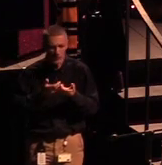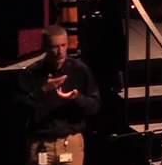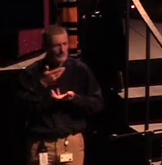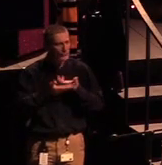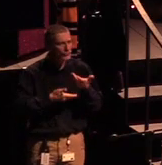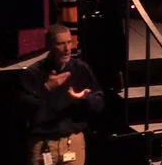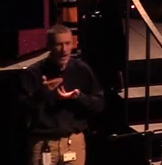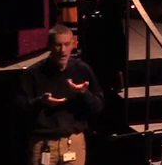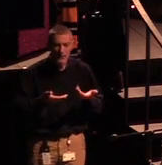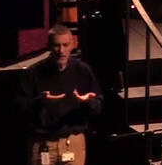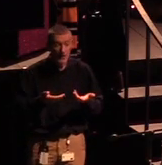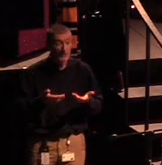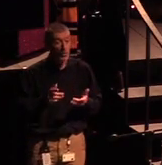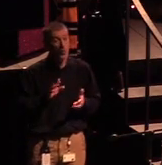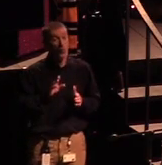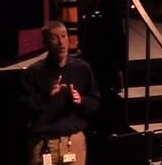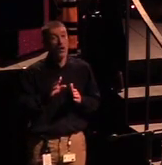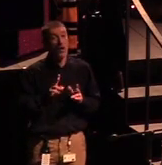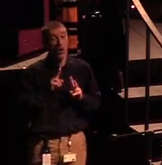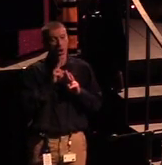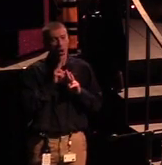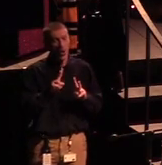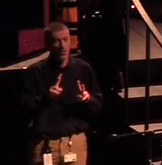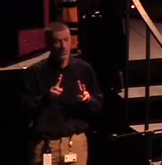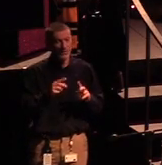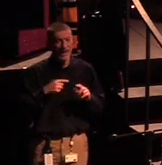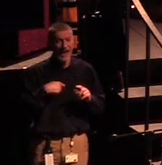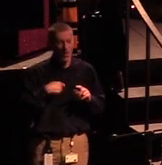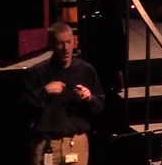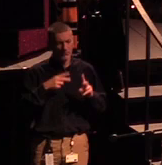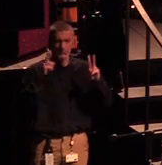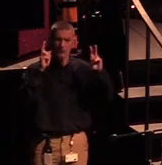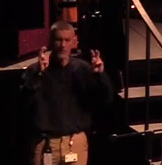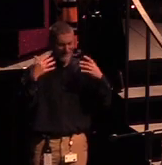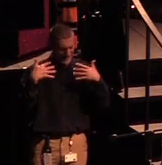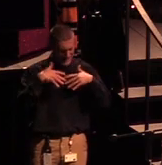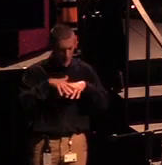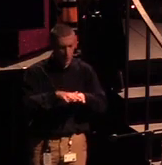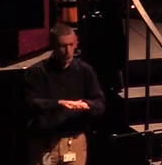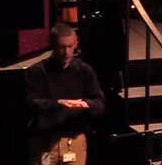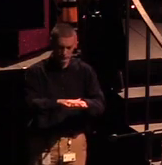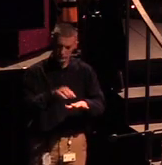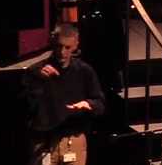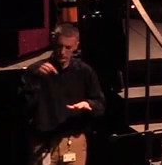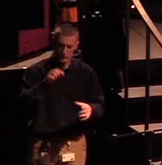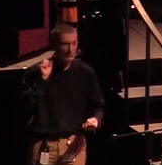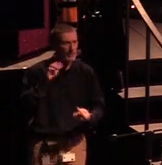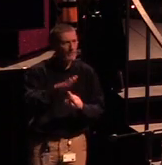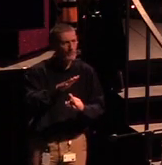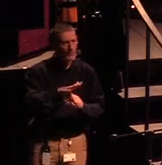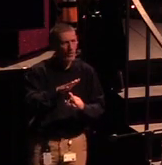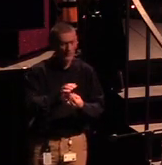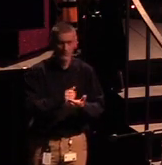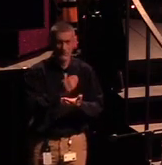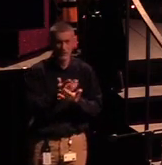with that in mind looking at our to the lens of inclusion right now I think is is really really vitally important when there's so much division